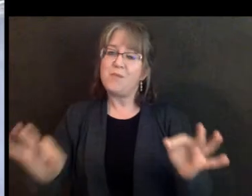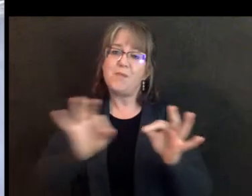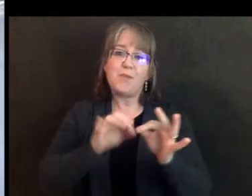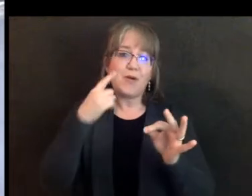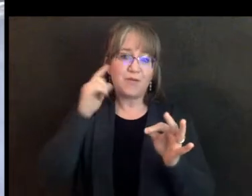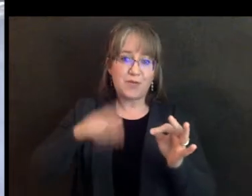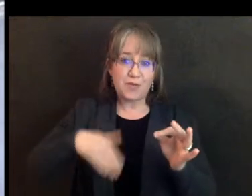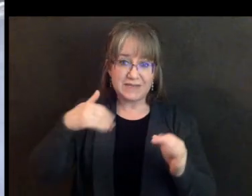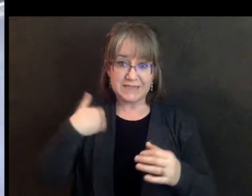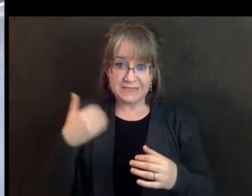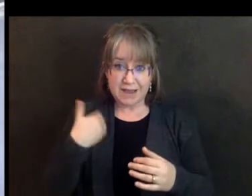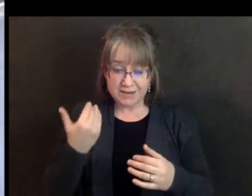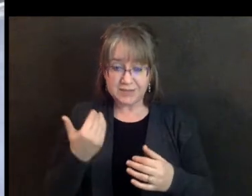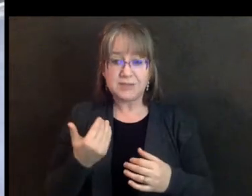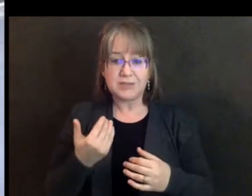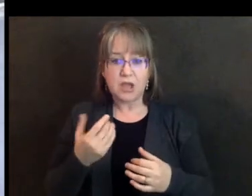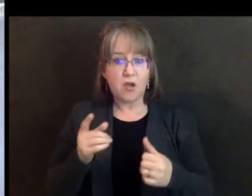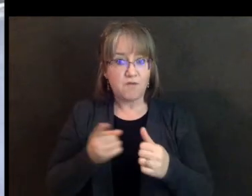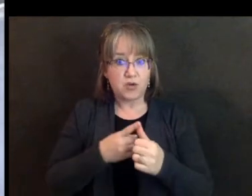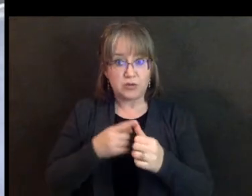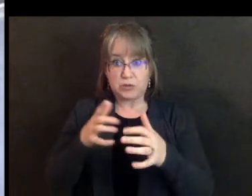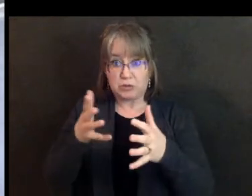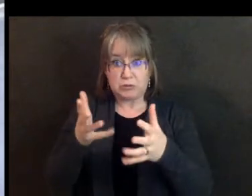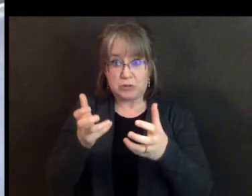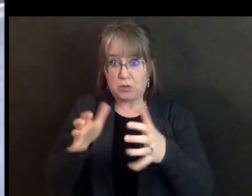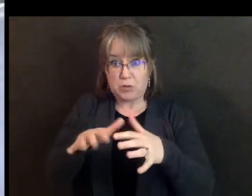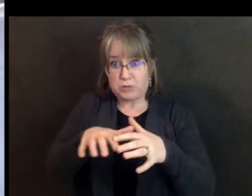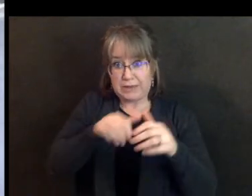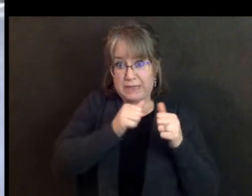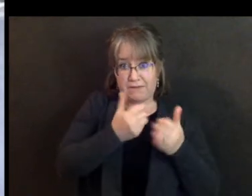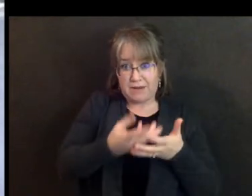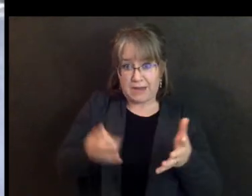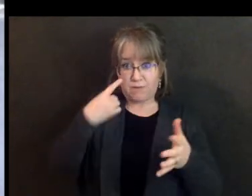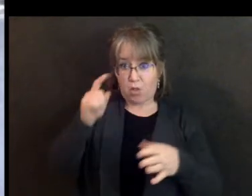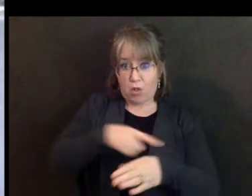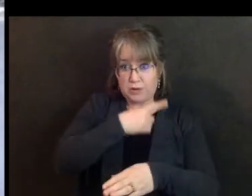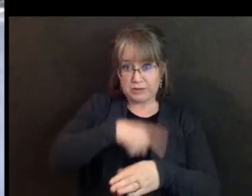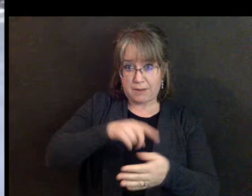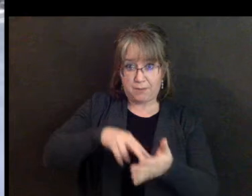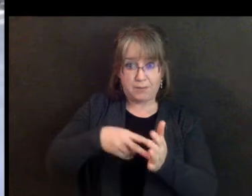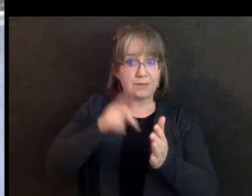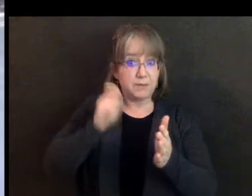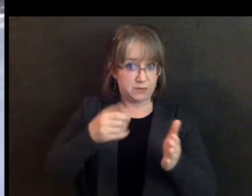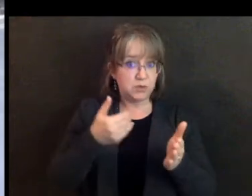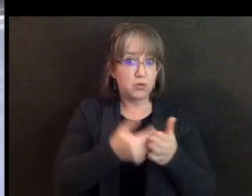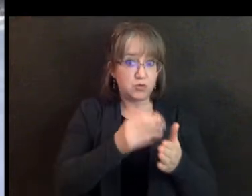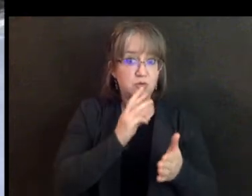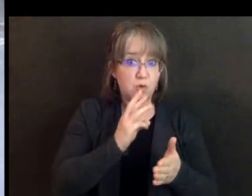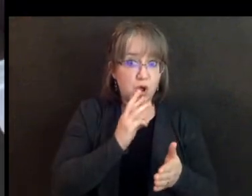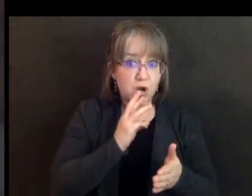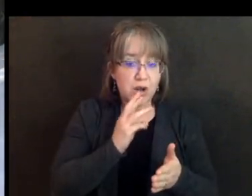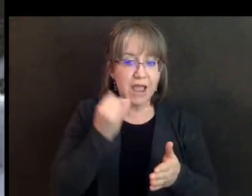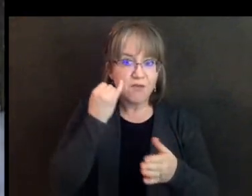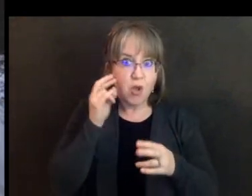of all, they don't want to leave the nest for very long, so they have to be close to water. So if you'll look this